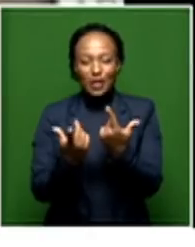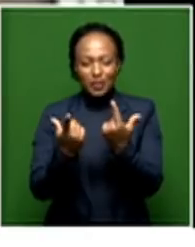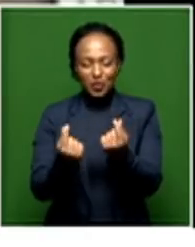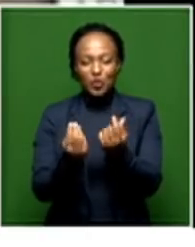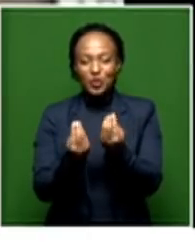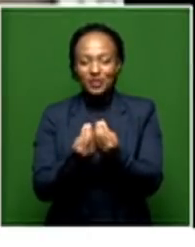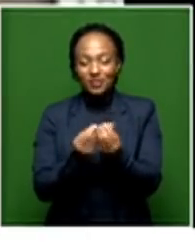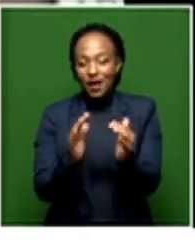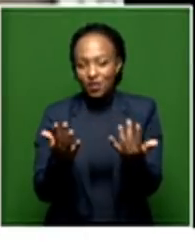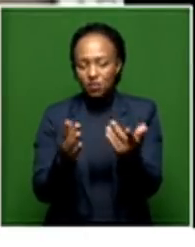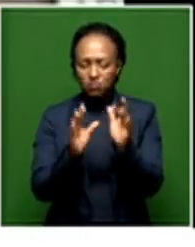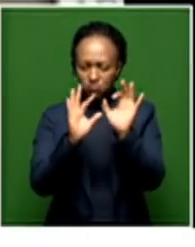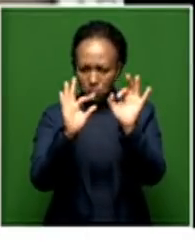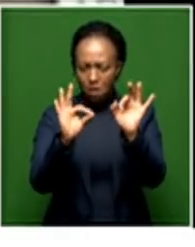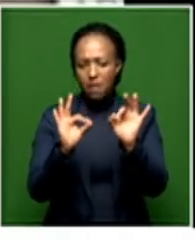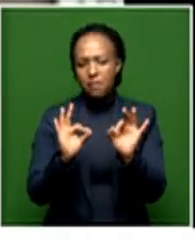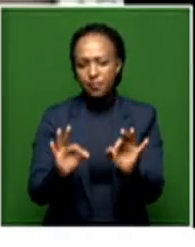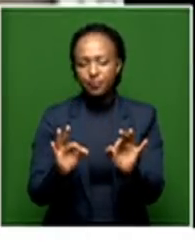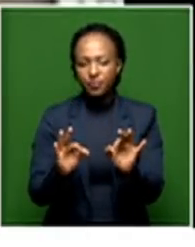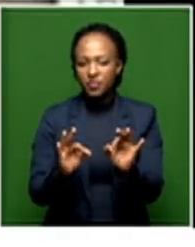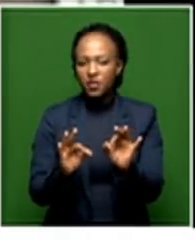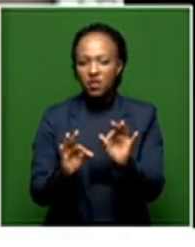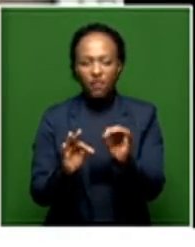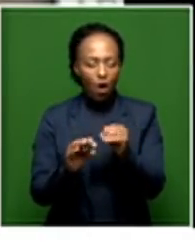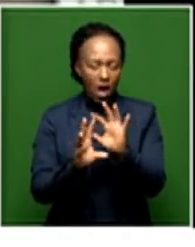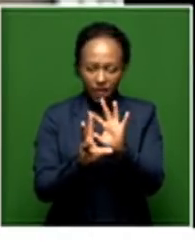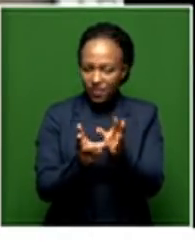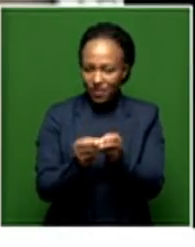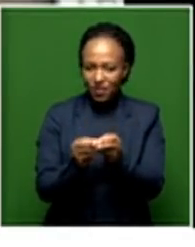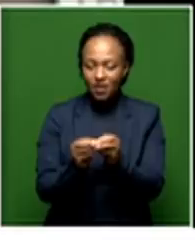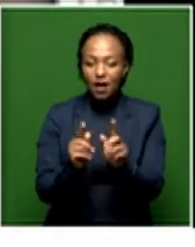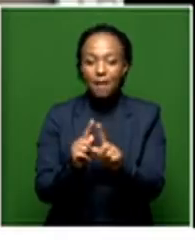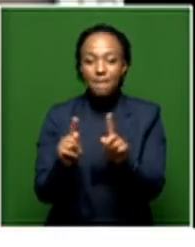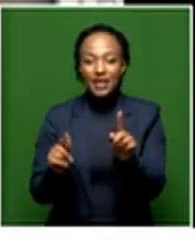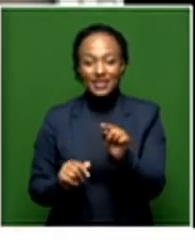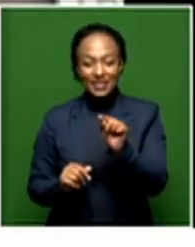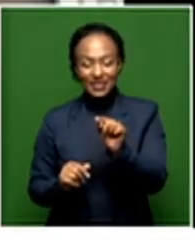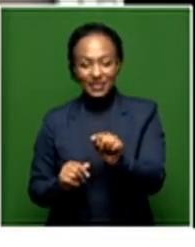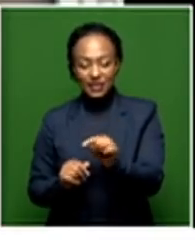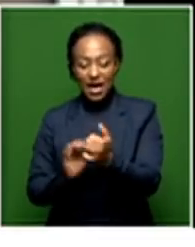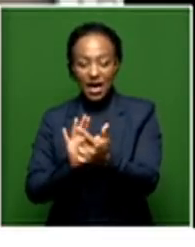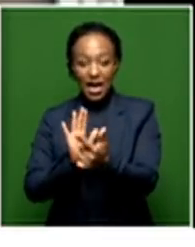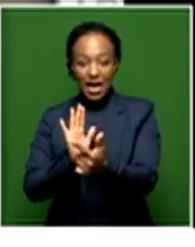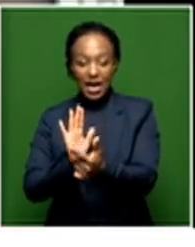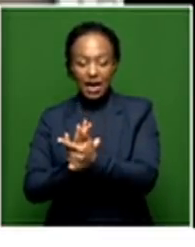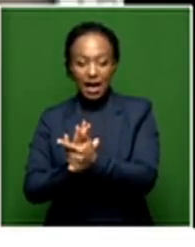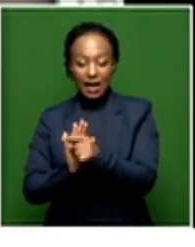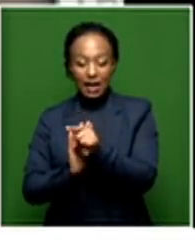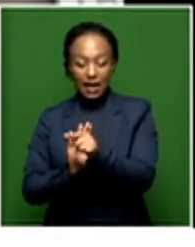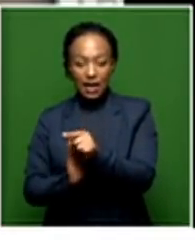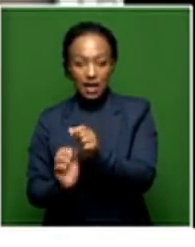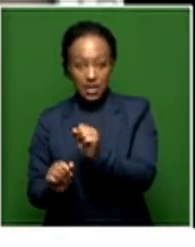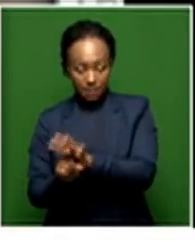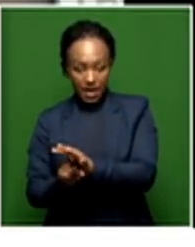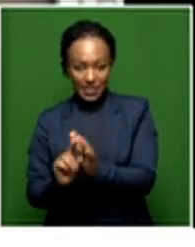done properly in all aspects of our lives. But then when it comes to the legal